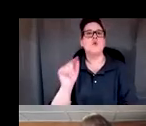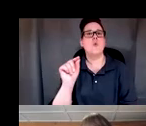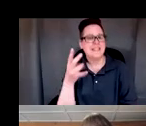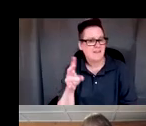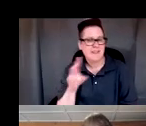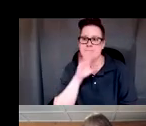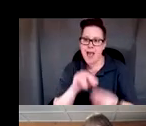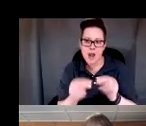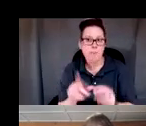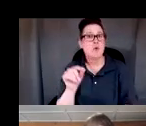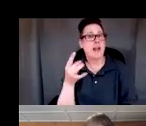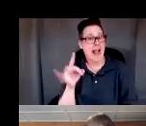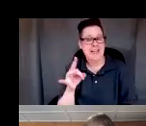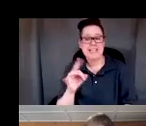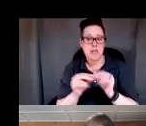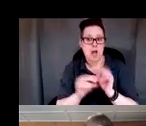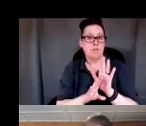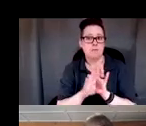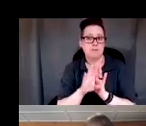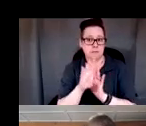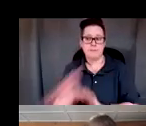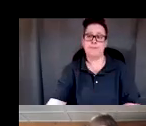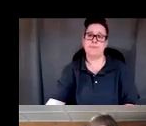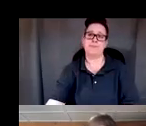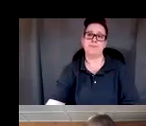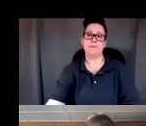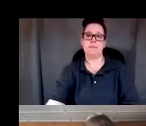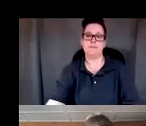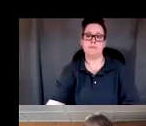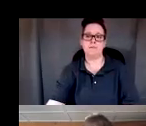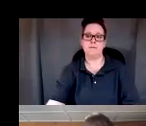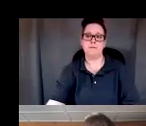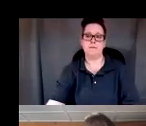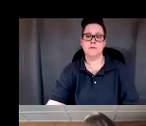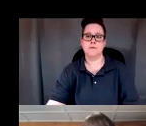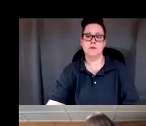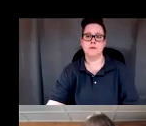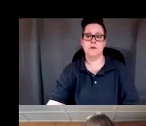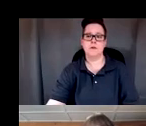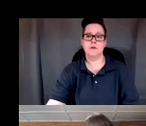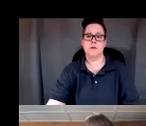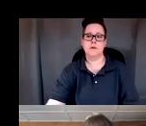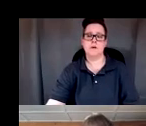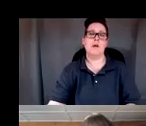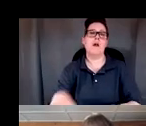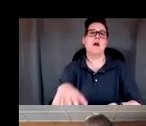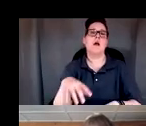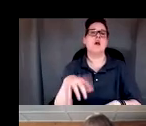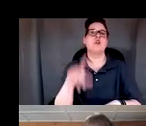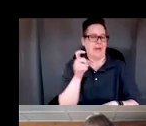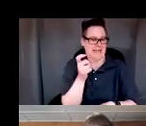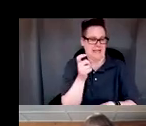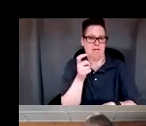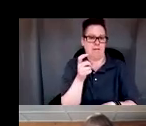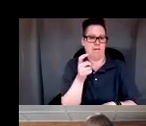up. So we definitely made an impact by being able to tell them about the numbers of people that had